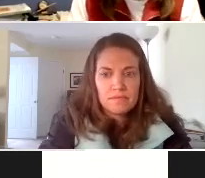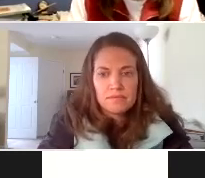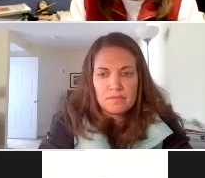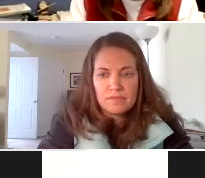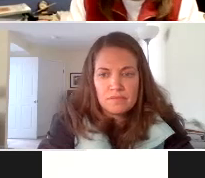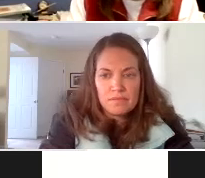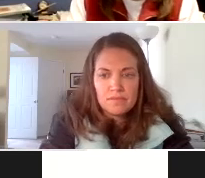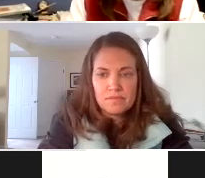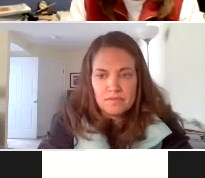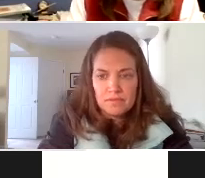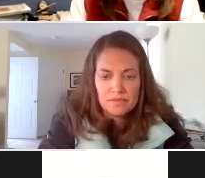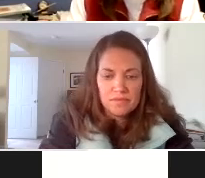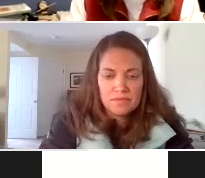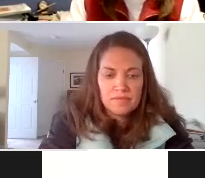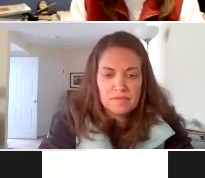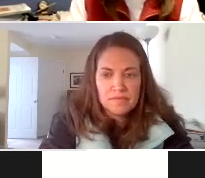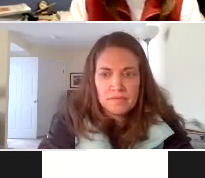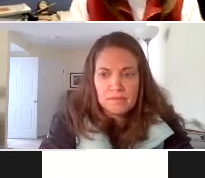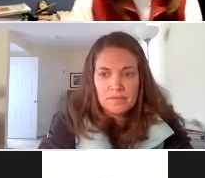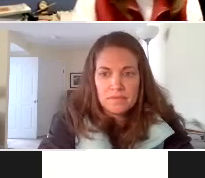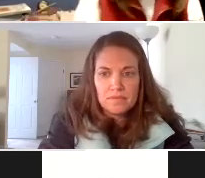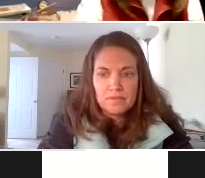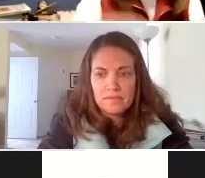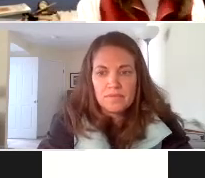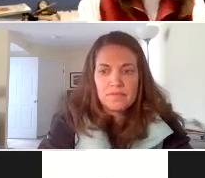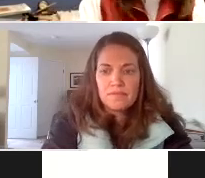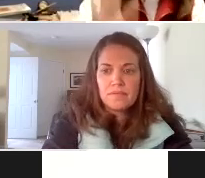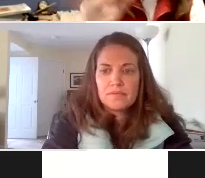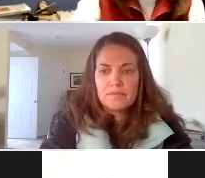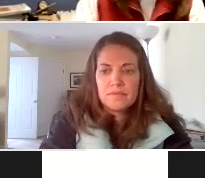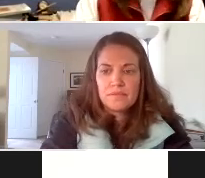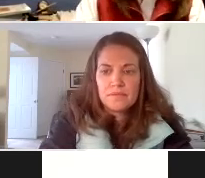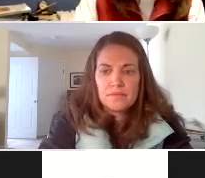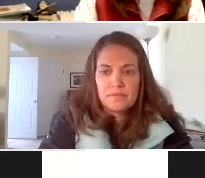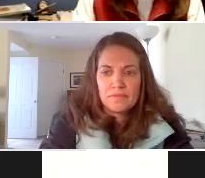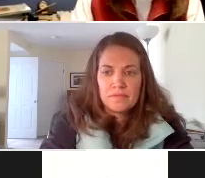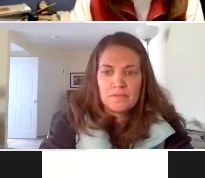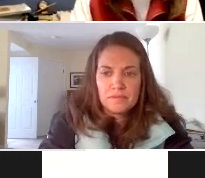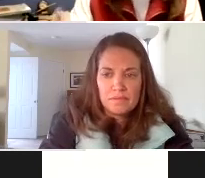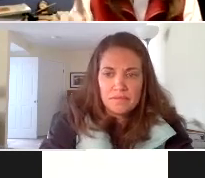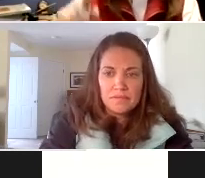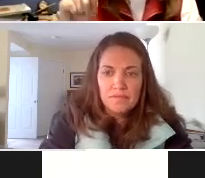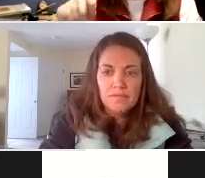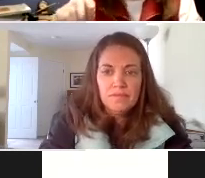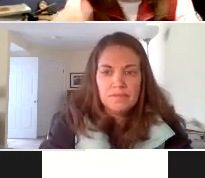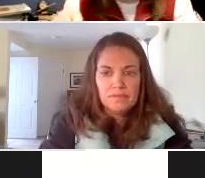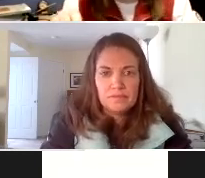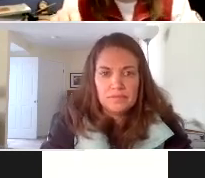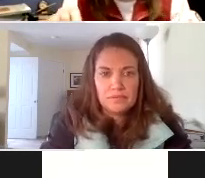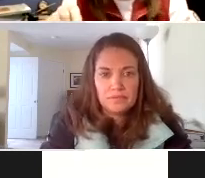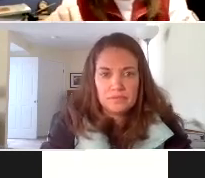most likely. And you would have a student looking for something in this classroom, and that array would be too much. I actually